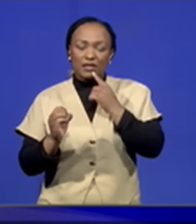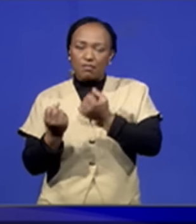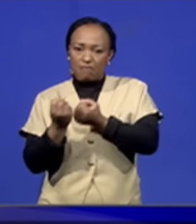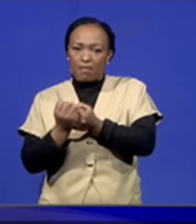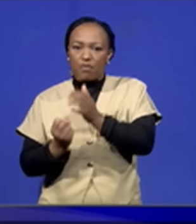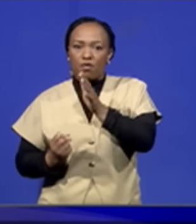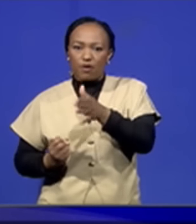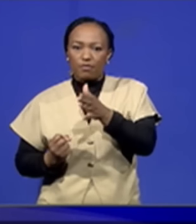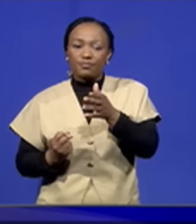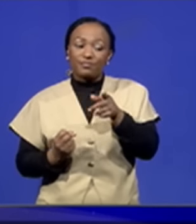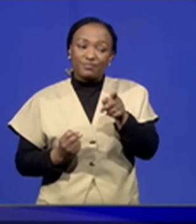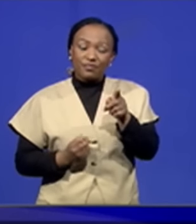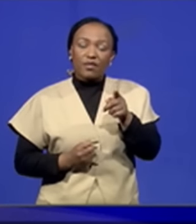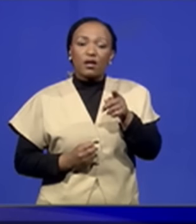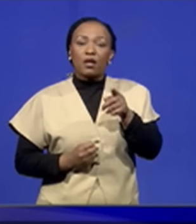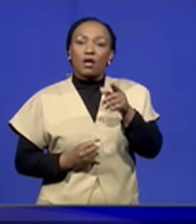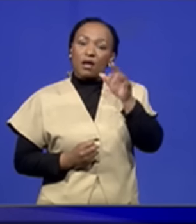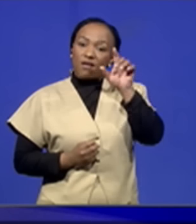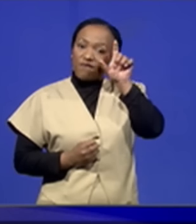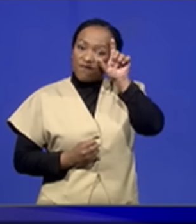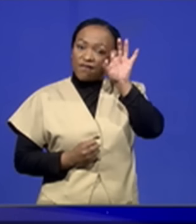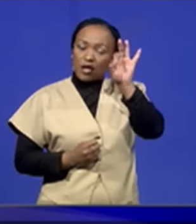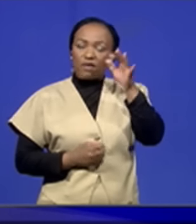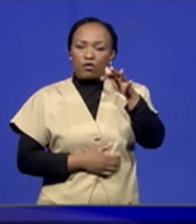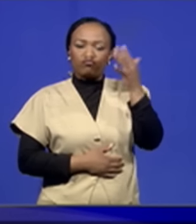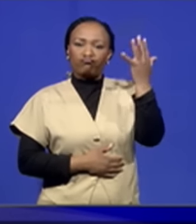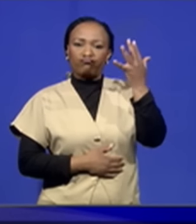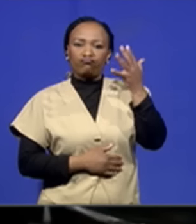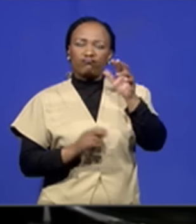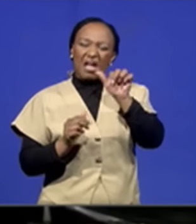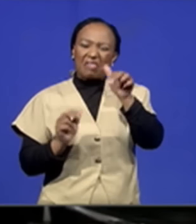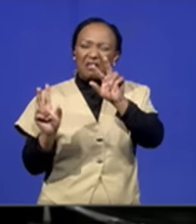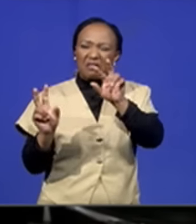di akaretsang le bommasepala.